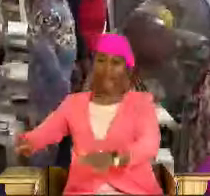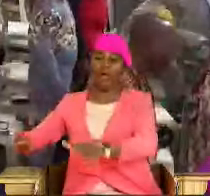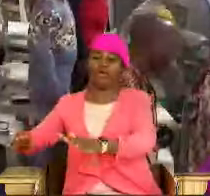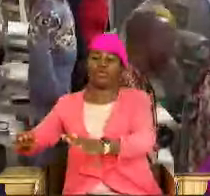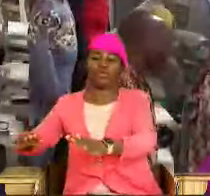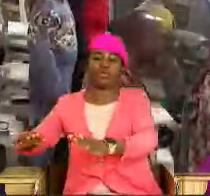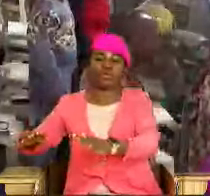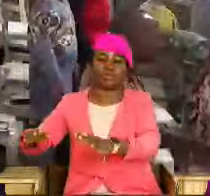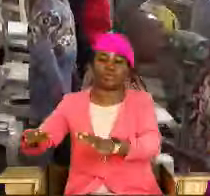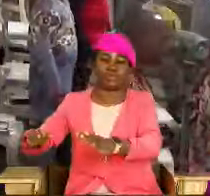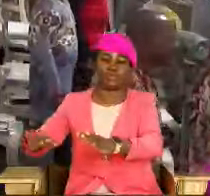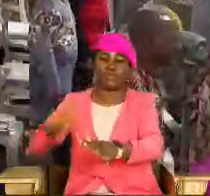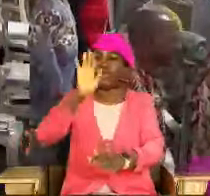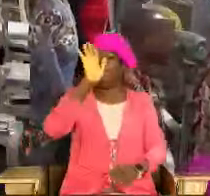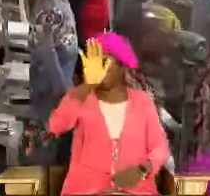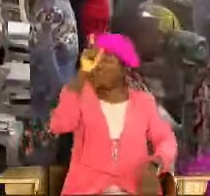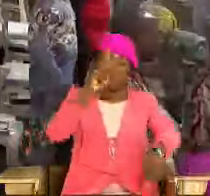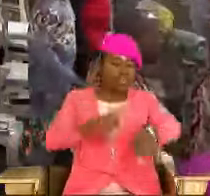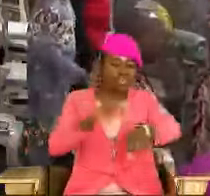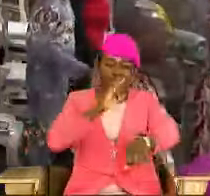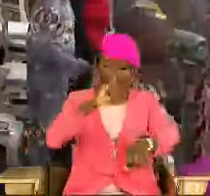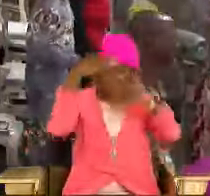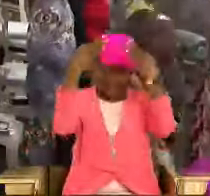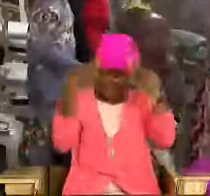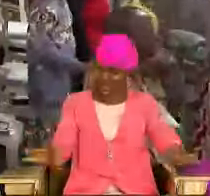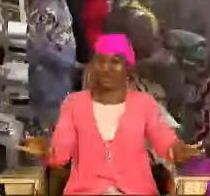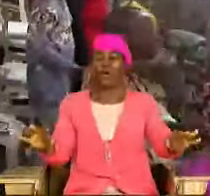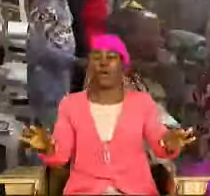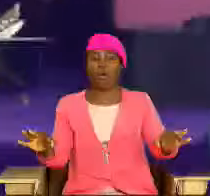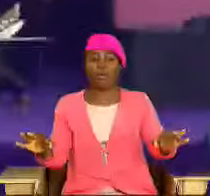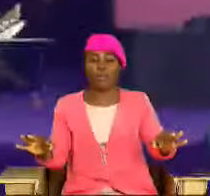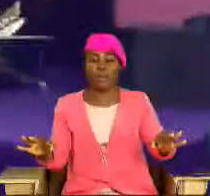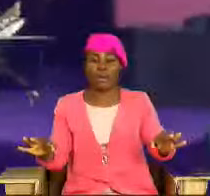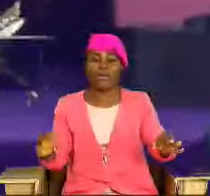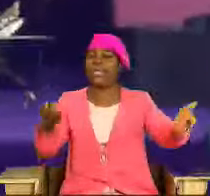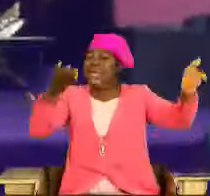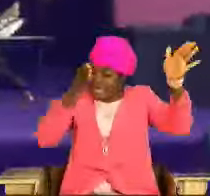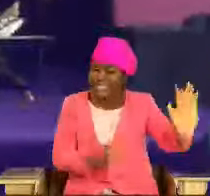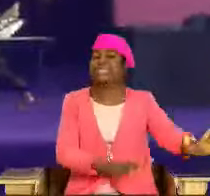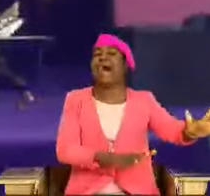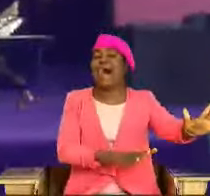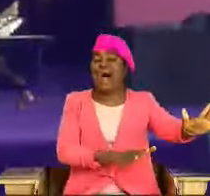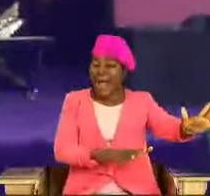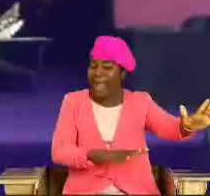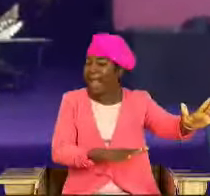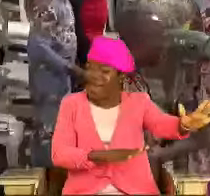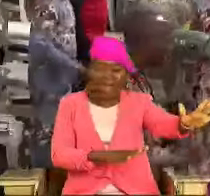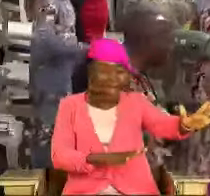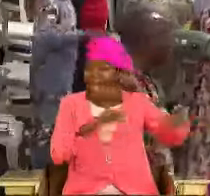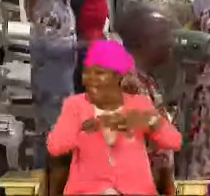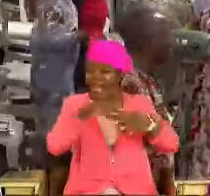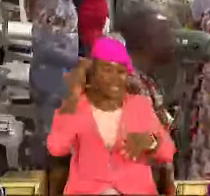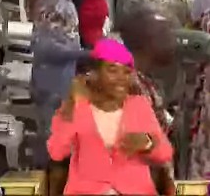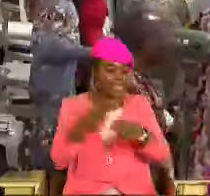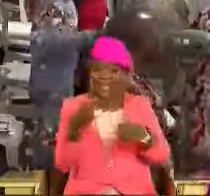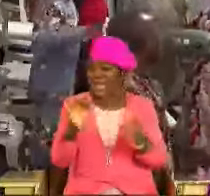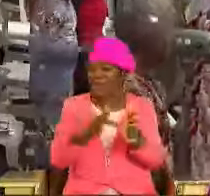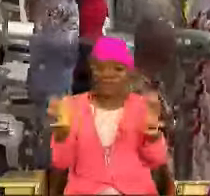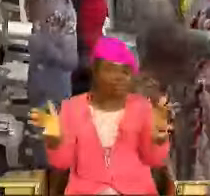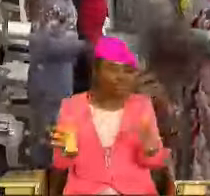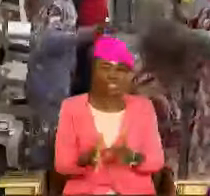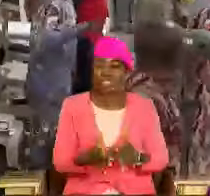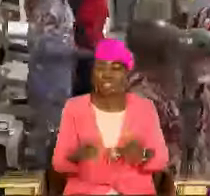house your time is up die in the name